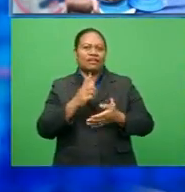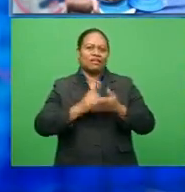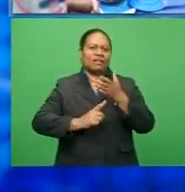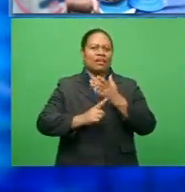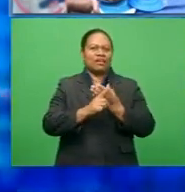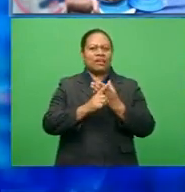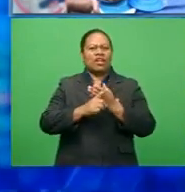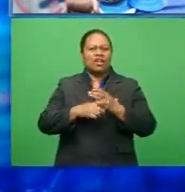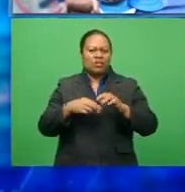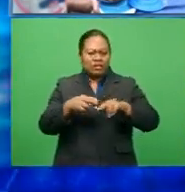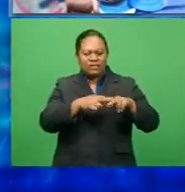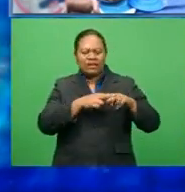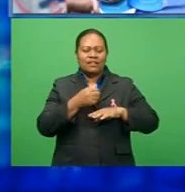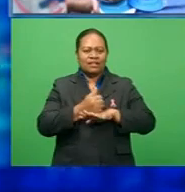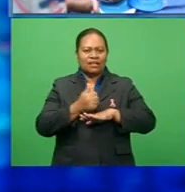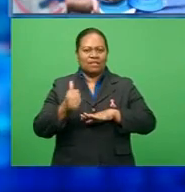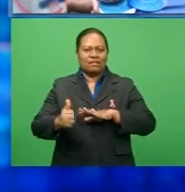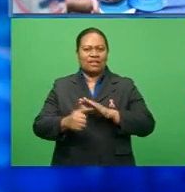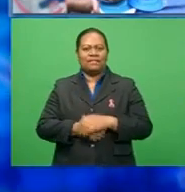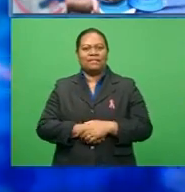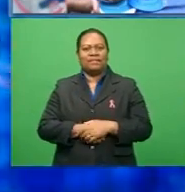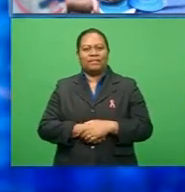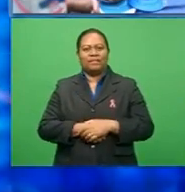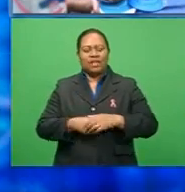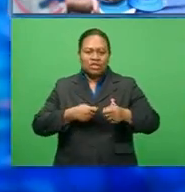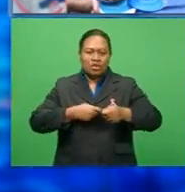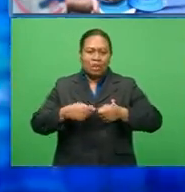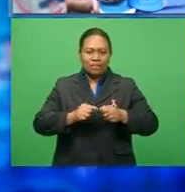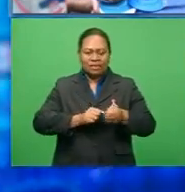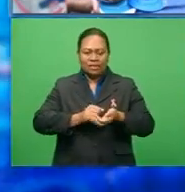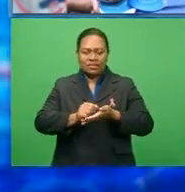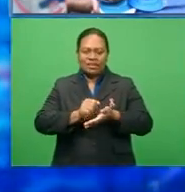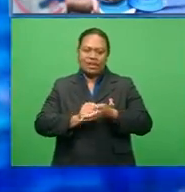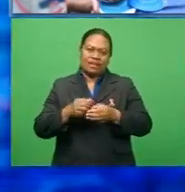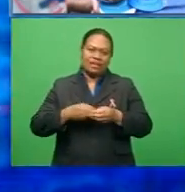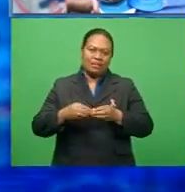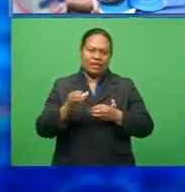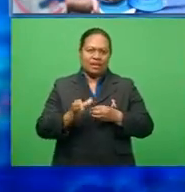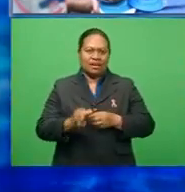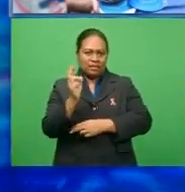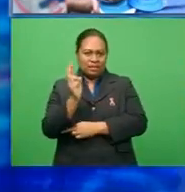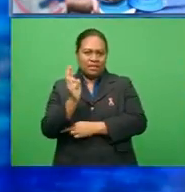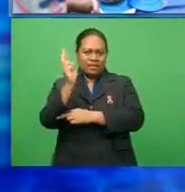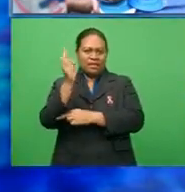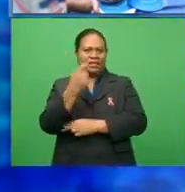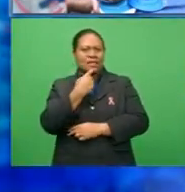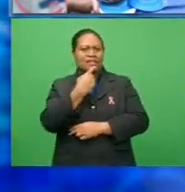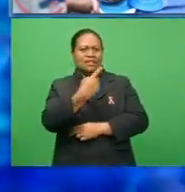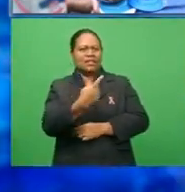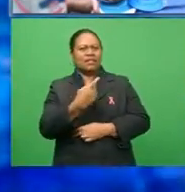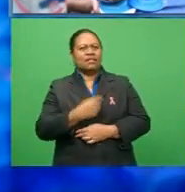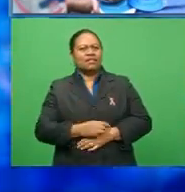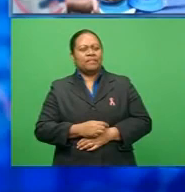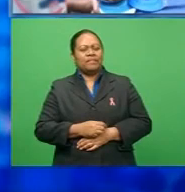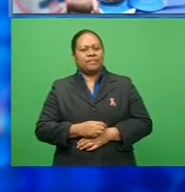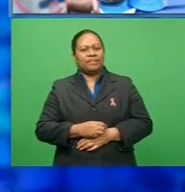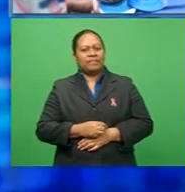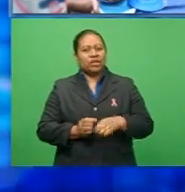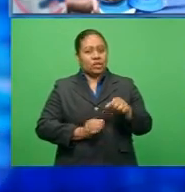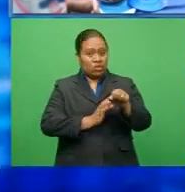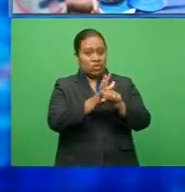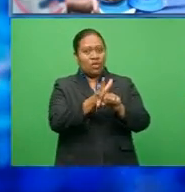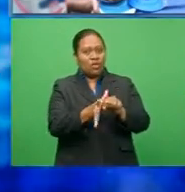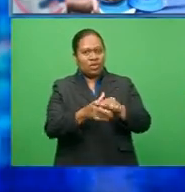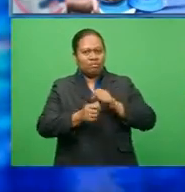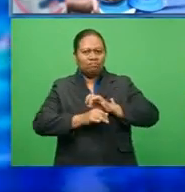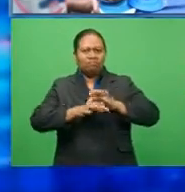measures initiated by the Fijian government. Market Vendors Association representative Merit Tambunga Sao says the